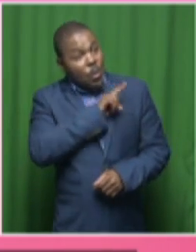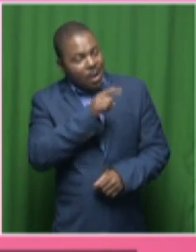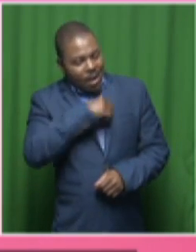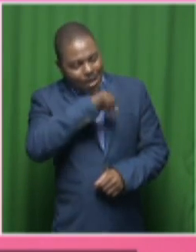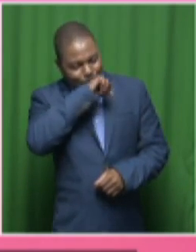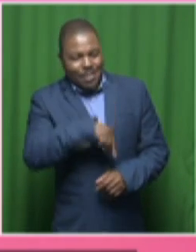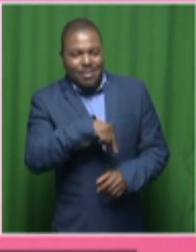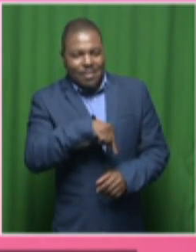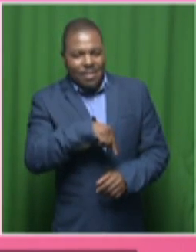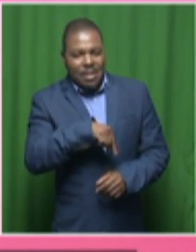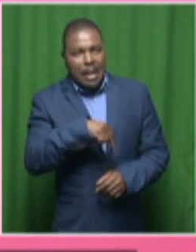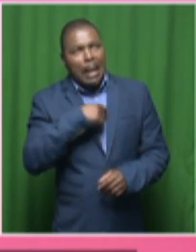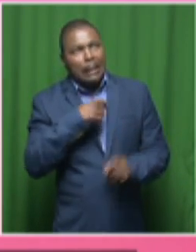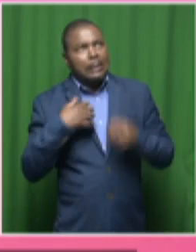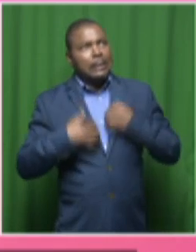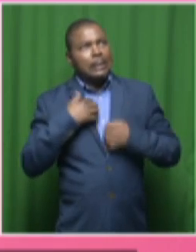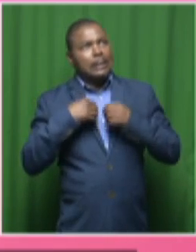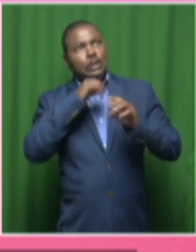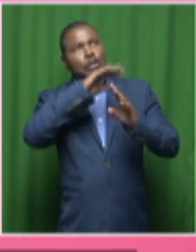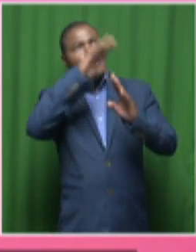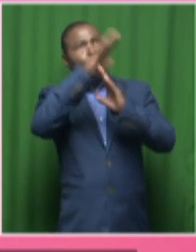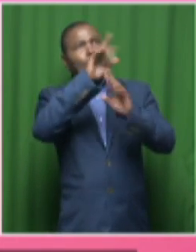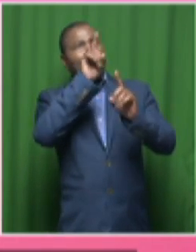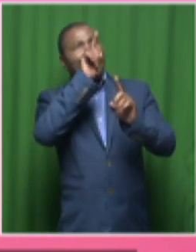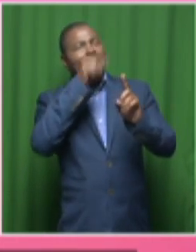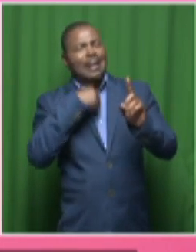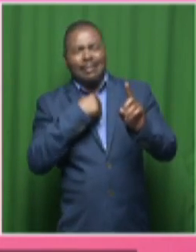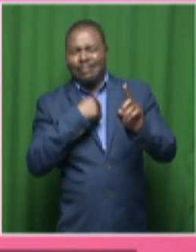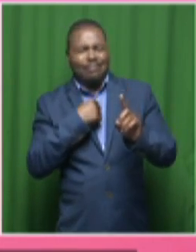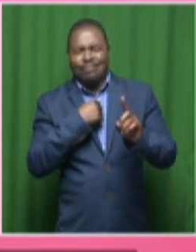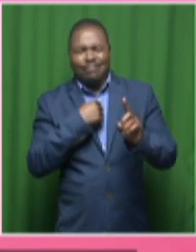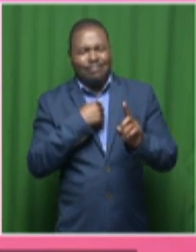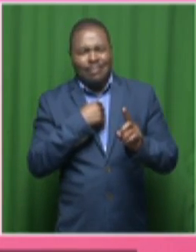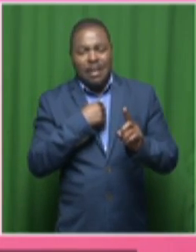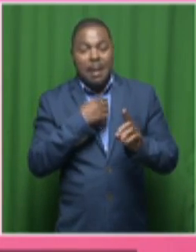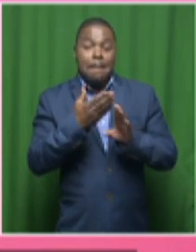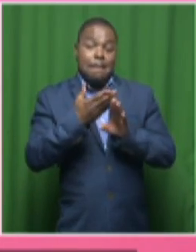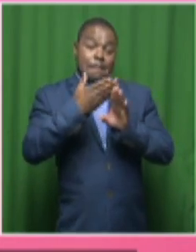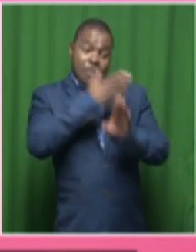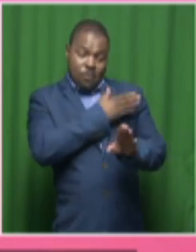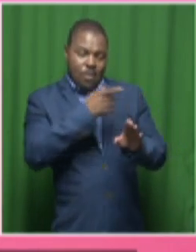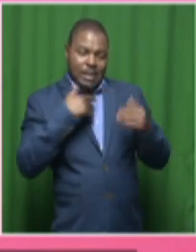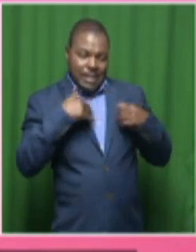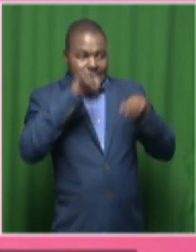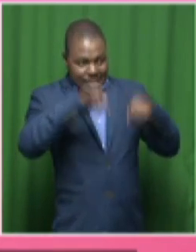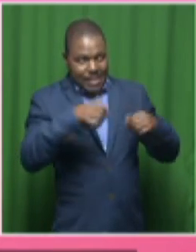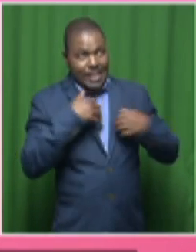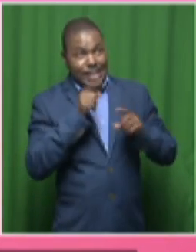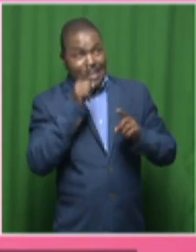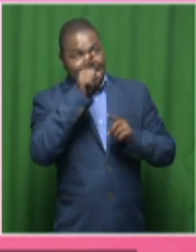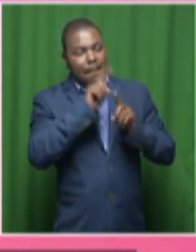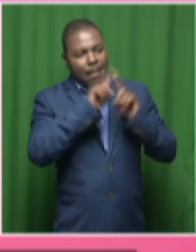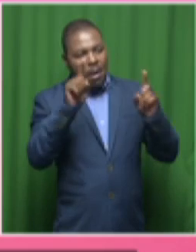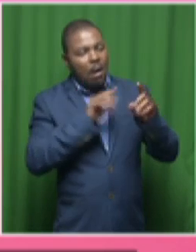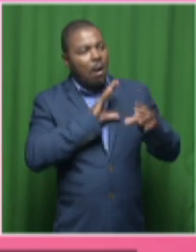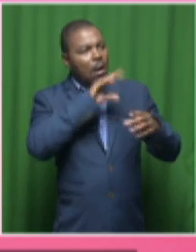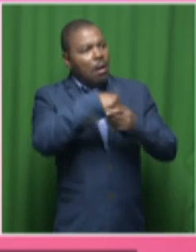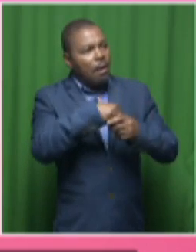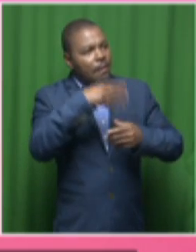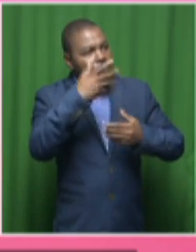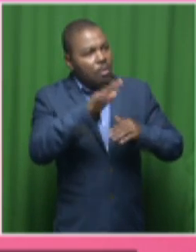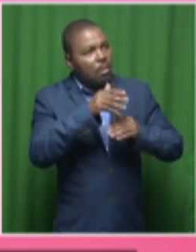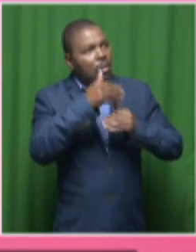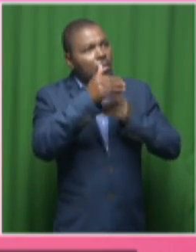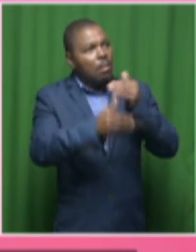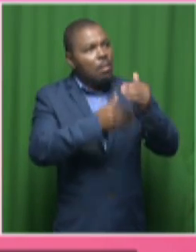My goal of reaching #1 was there before I started this thing. And when I got into it, I ended